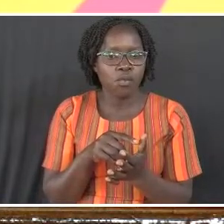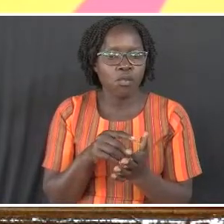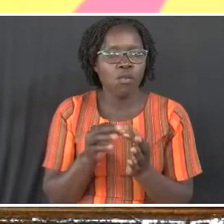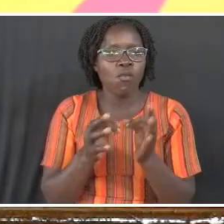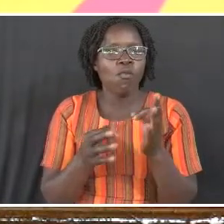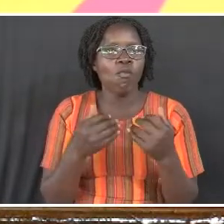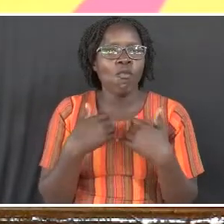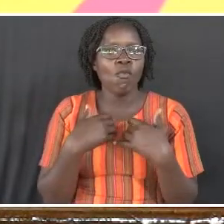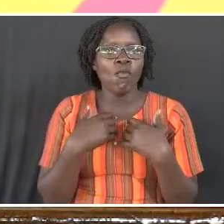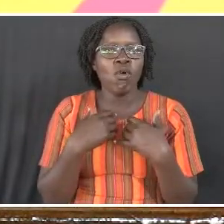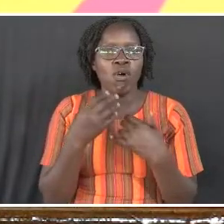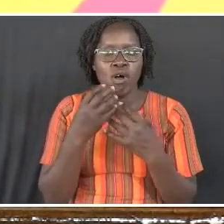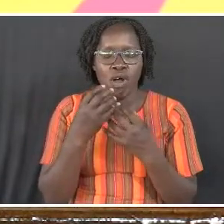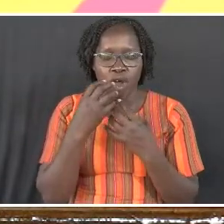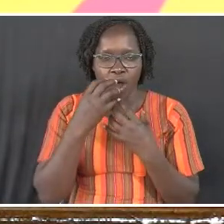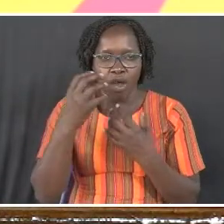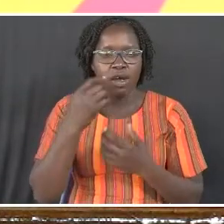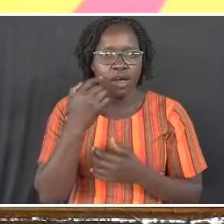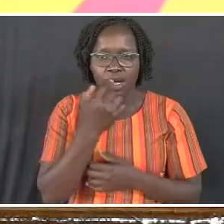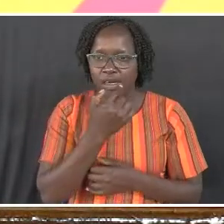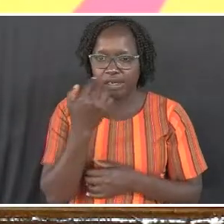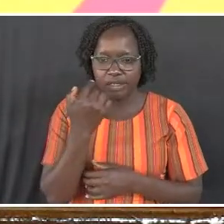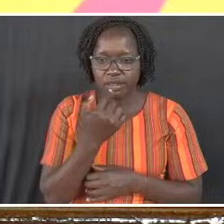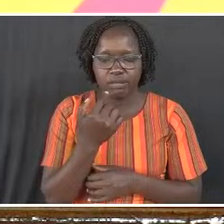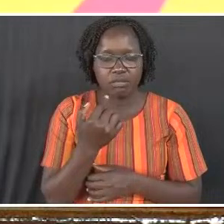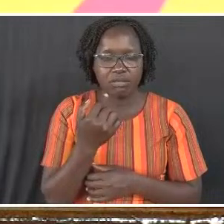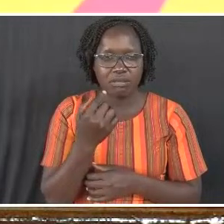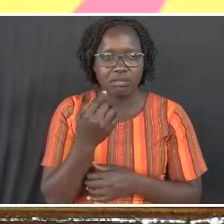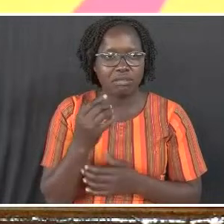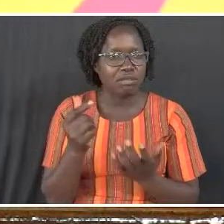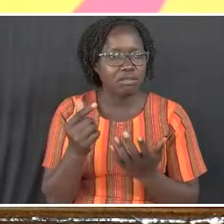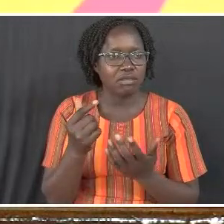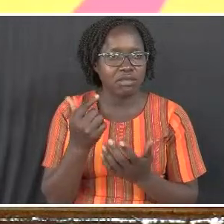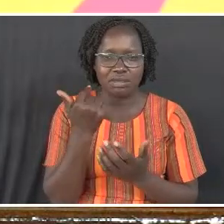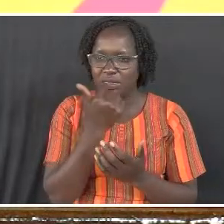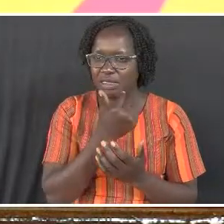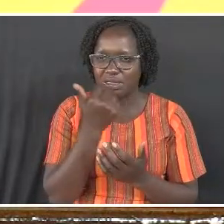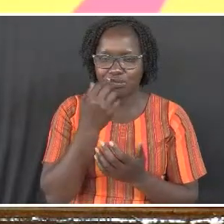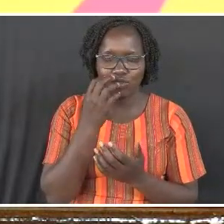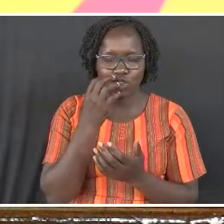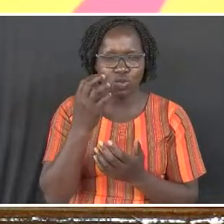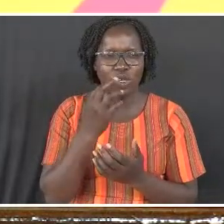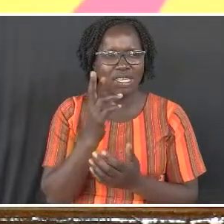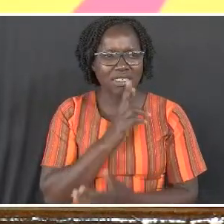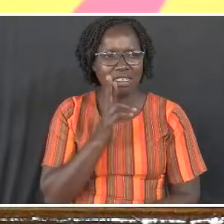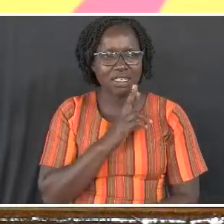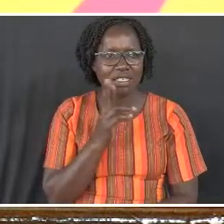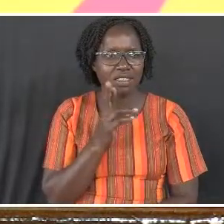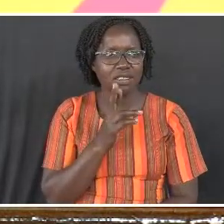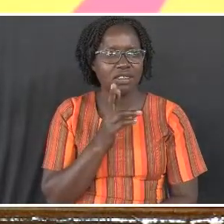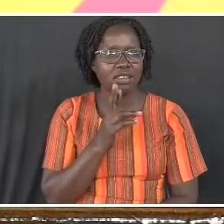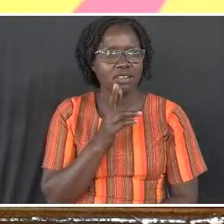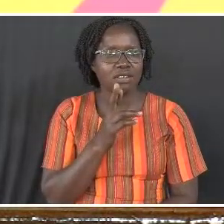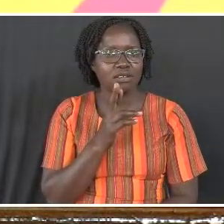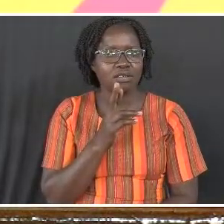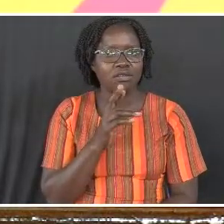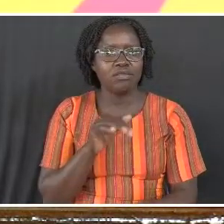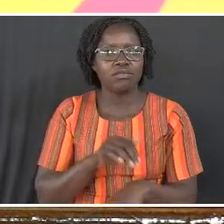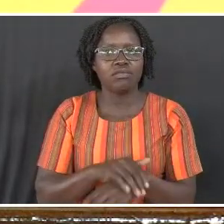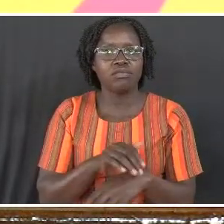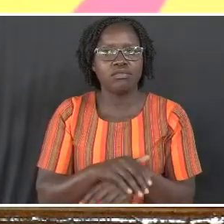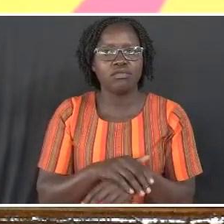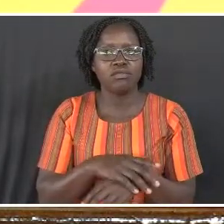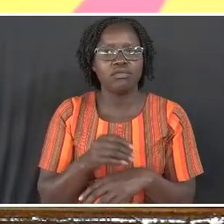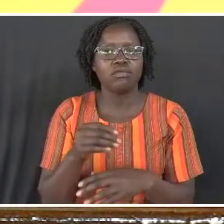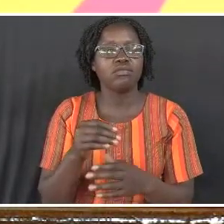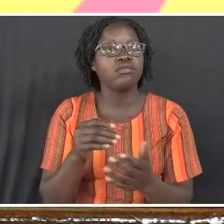you have swollen gums. If you notice your gums are swollen or red, we always advise make sure you